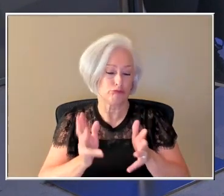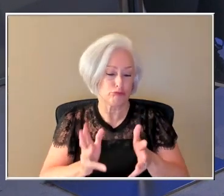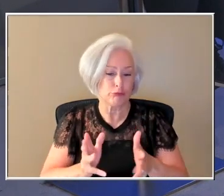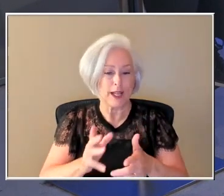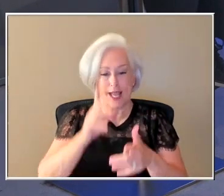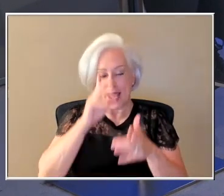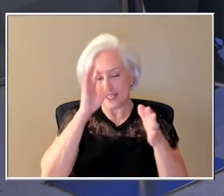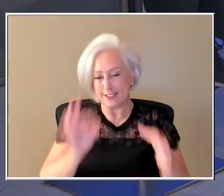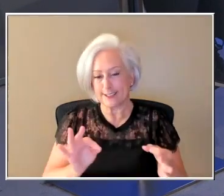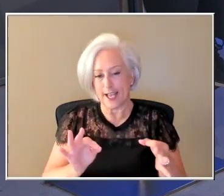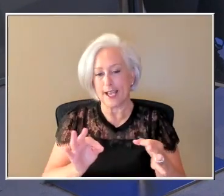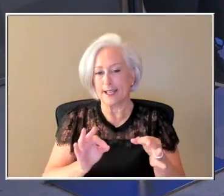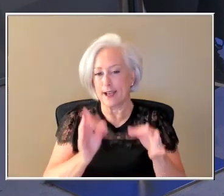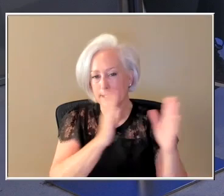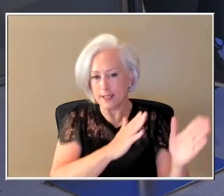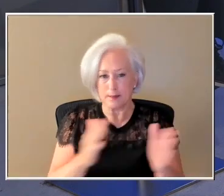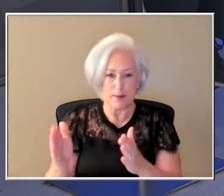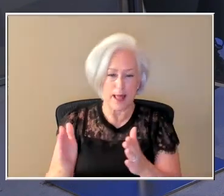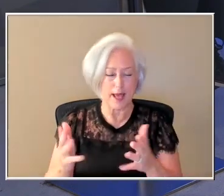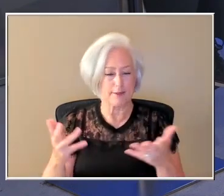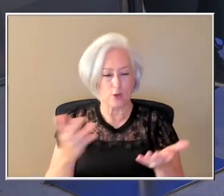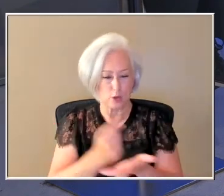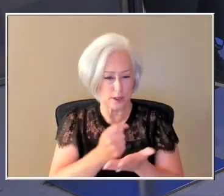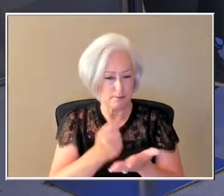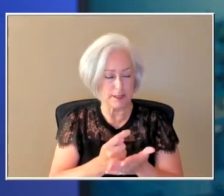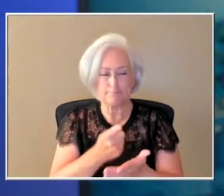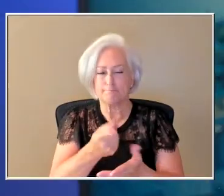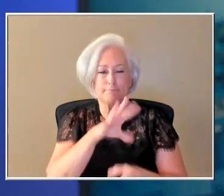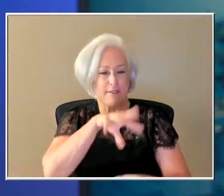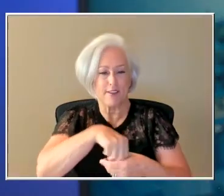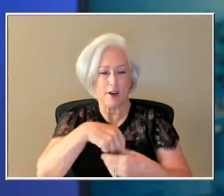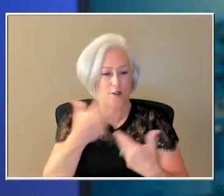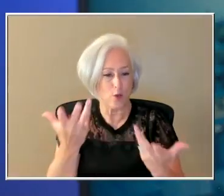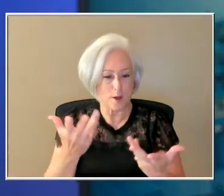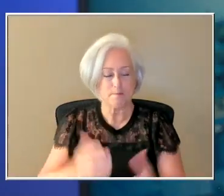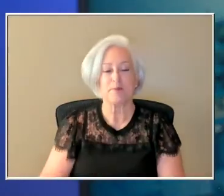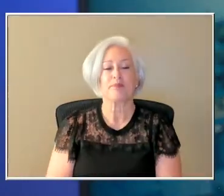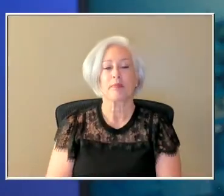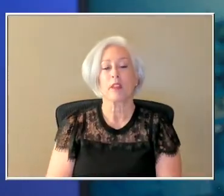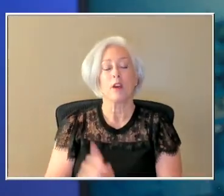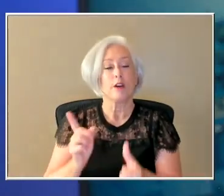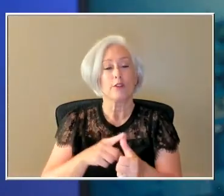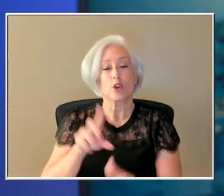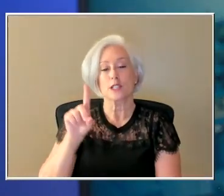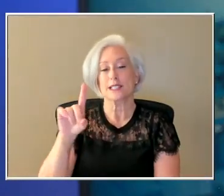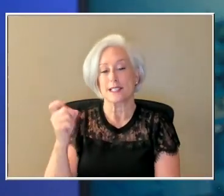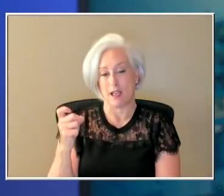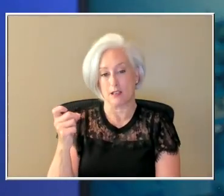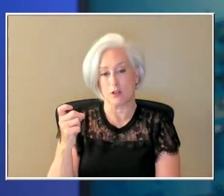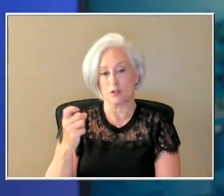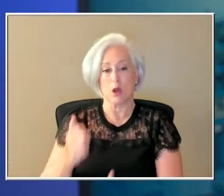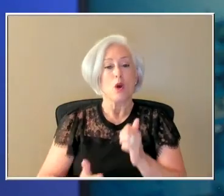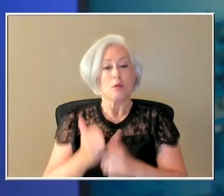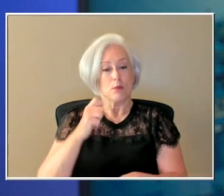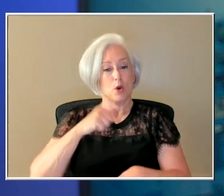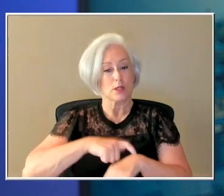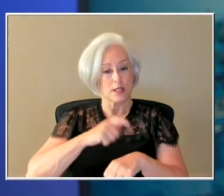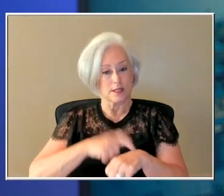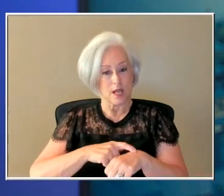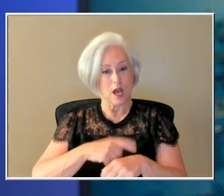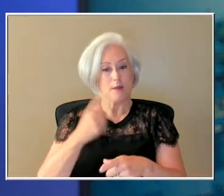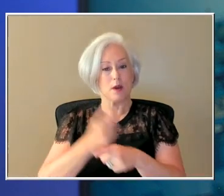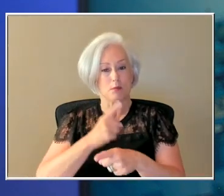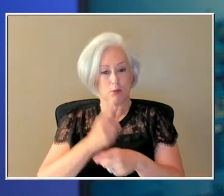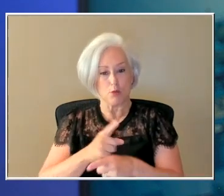treatment plan. What did it involve? So the first thing is the diagnosis, and most of the time using appropriate studies, that being x-rays,